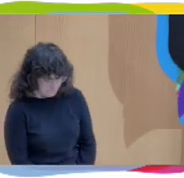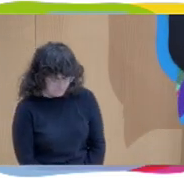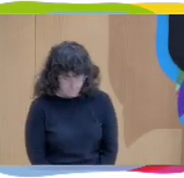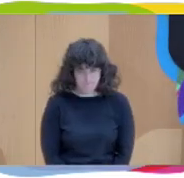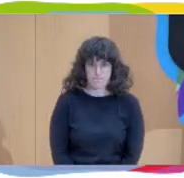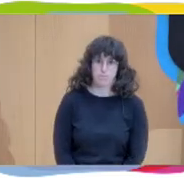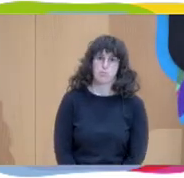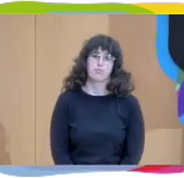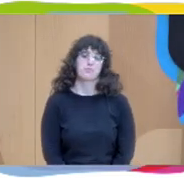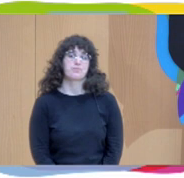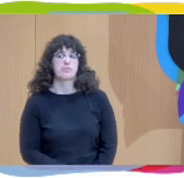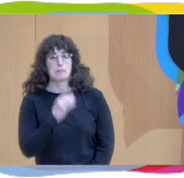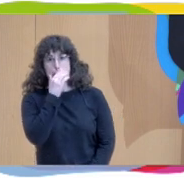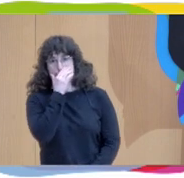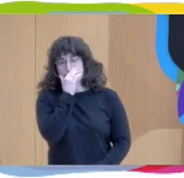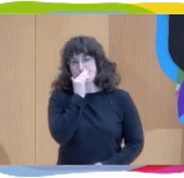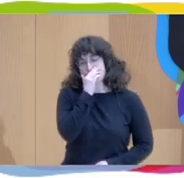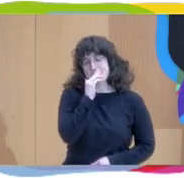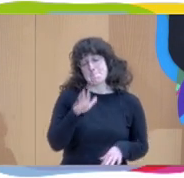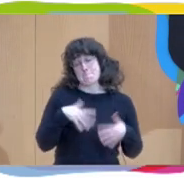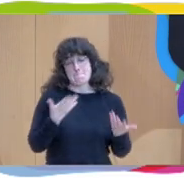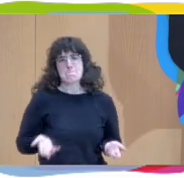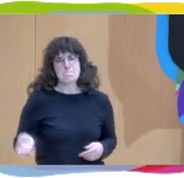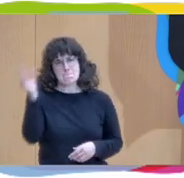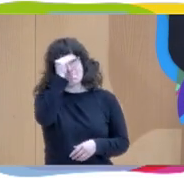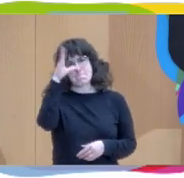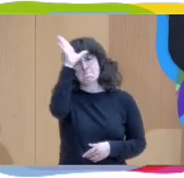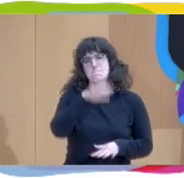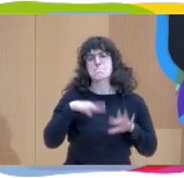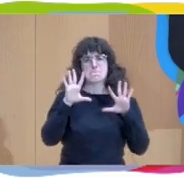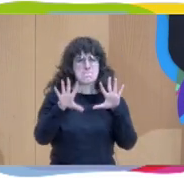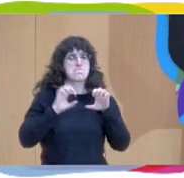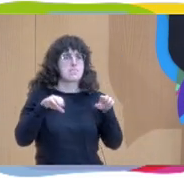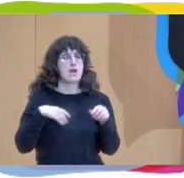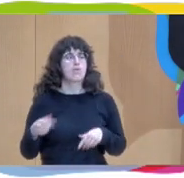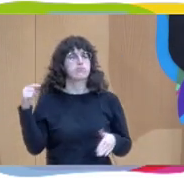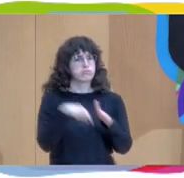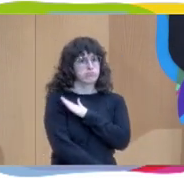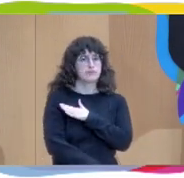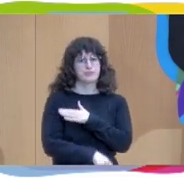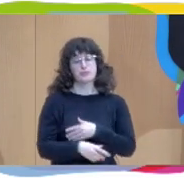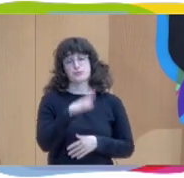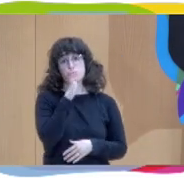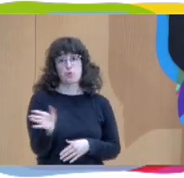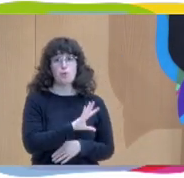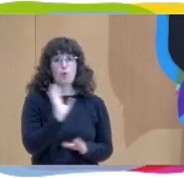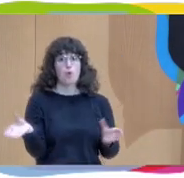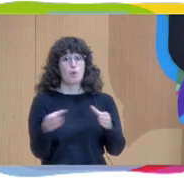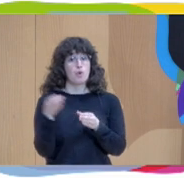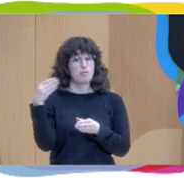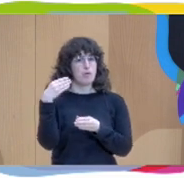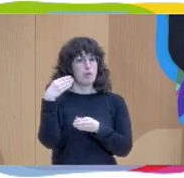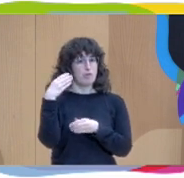So, and the group C is the trainer's training like this was mentioned by Luis earlier. So,